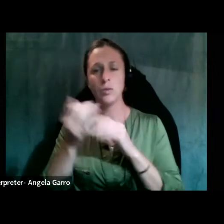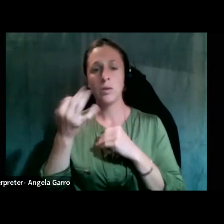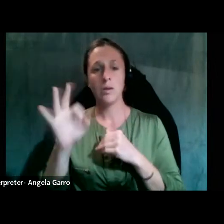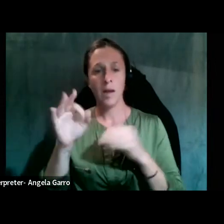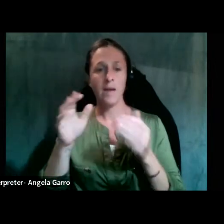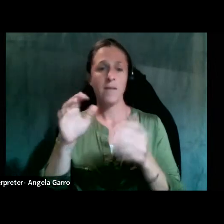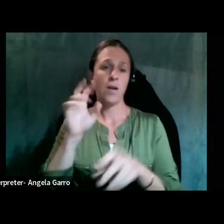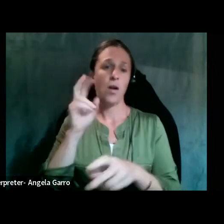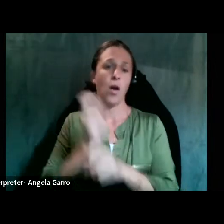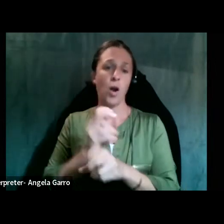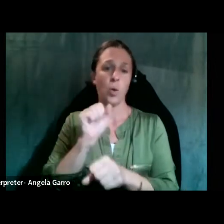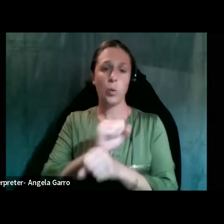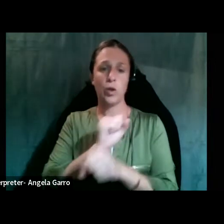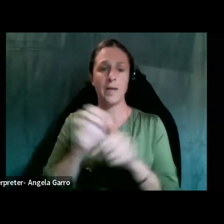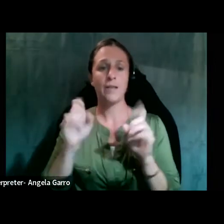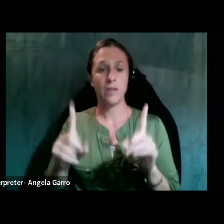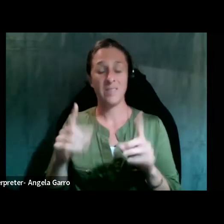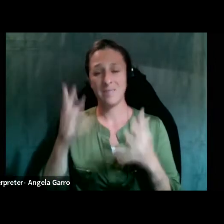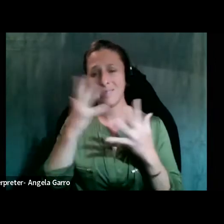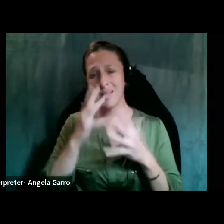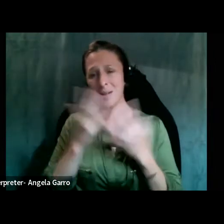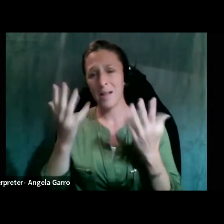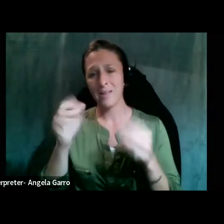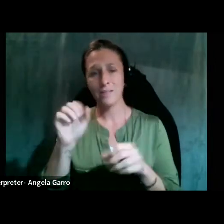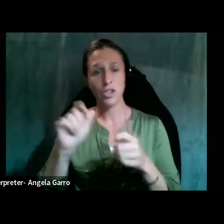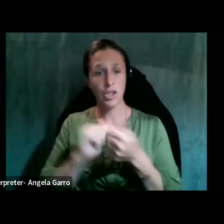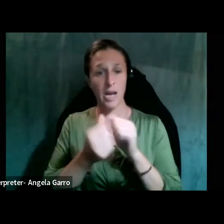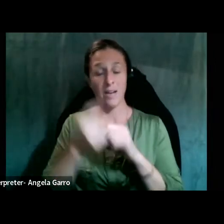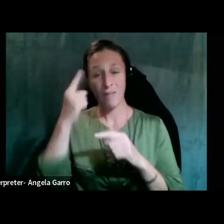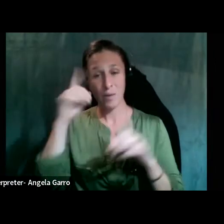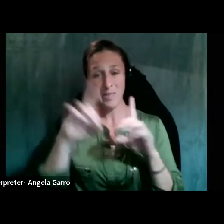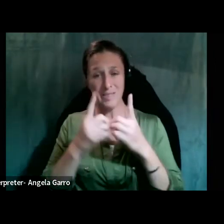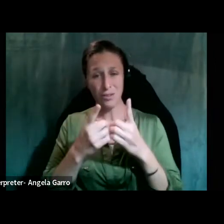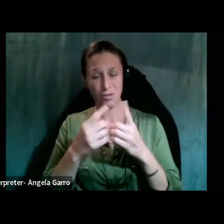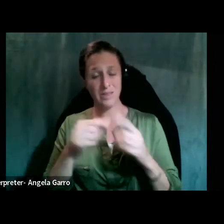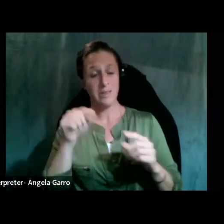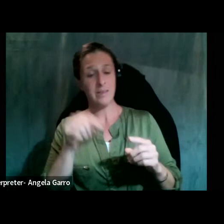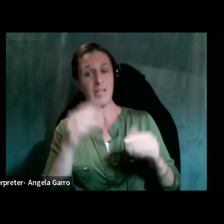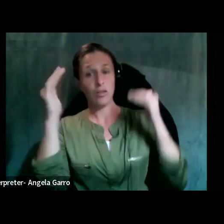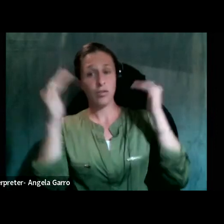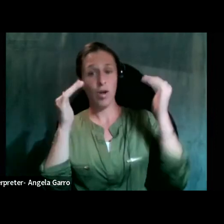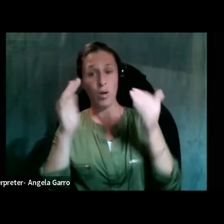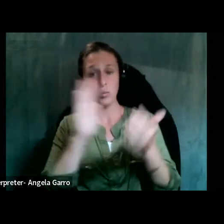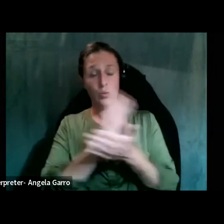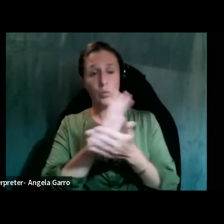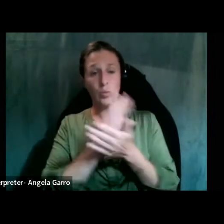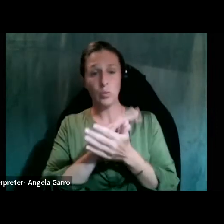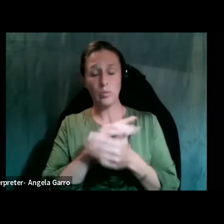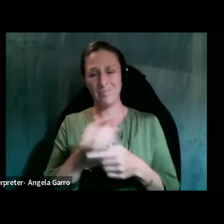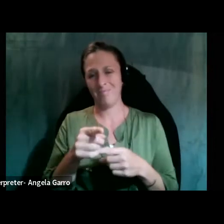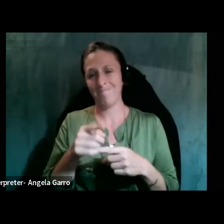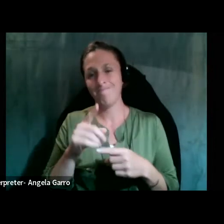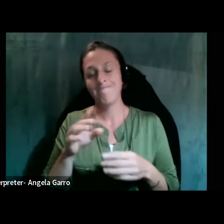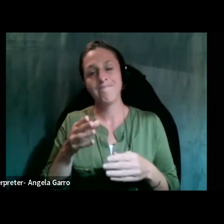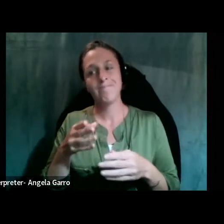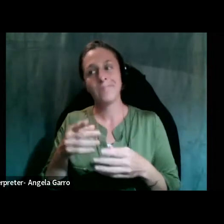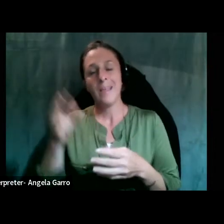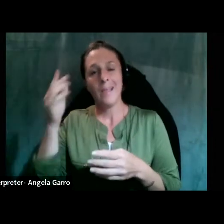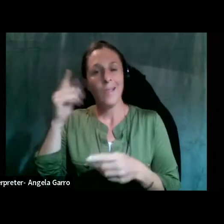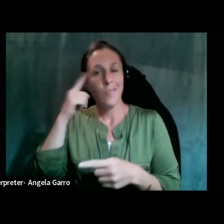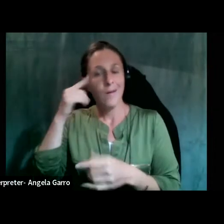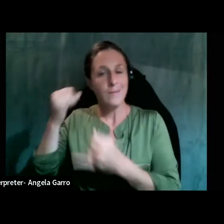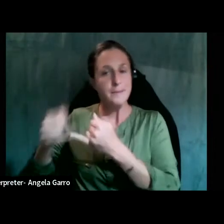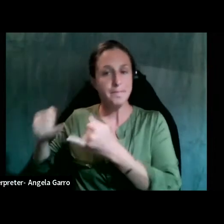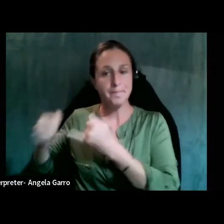much has changed, and for the district, the adult school seems to have become an afterthought. You have heard and will read about